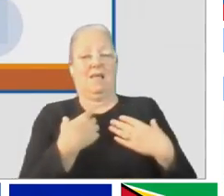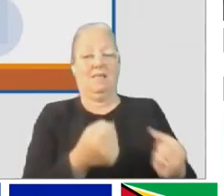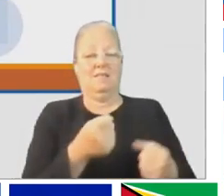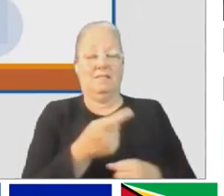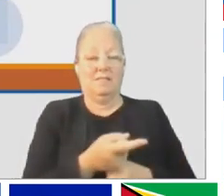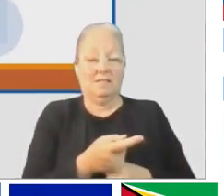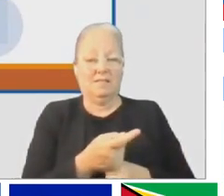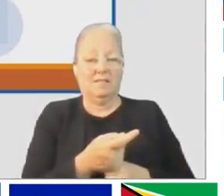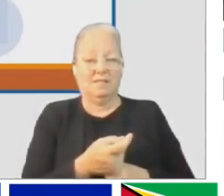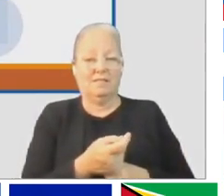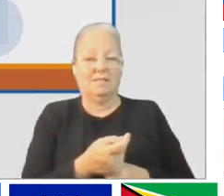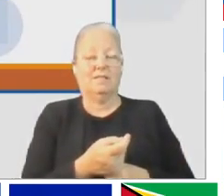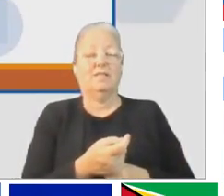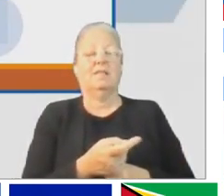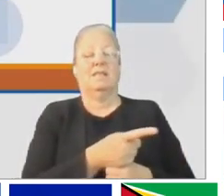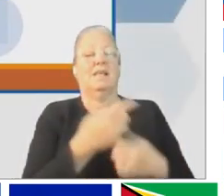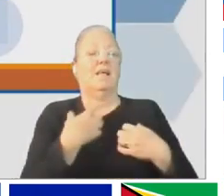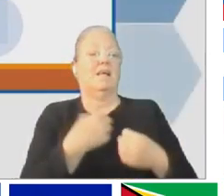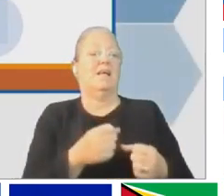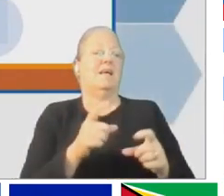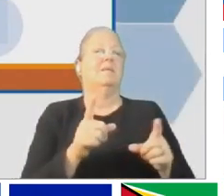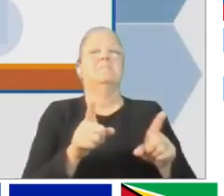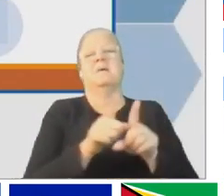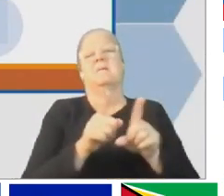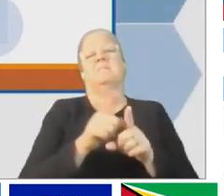health-based event like COVID-19,